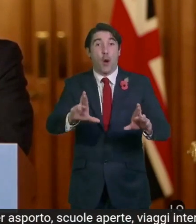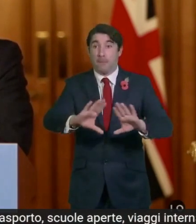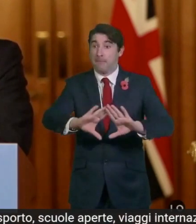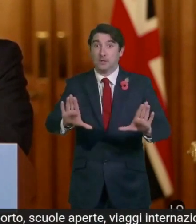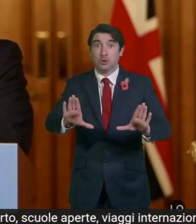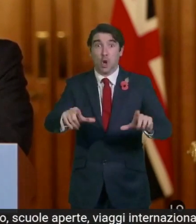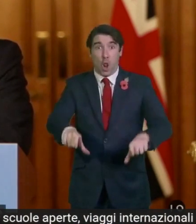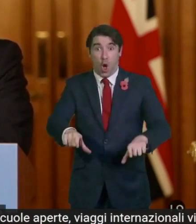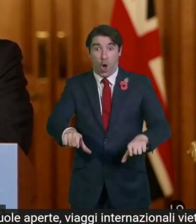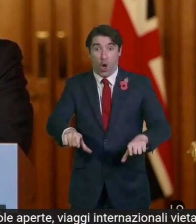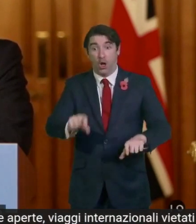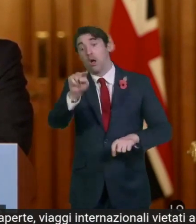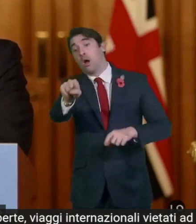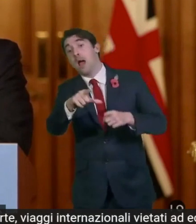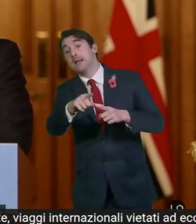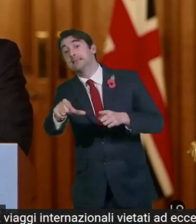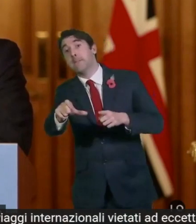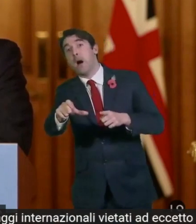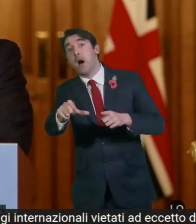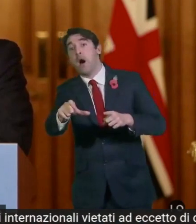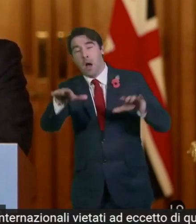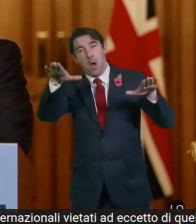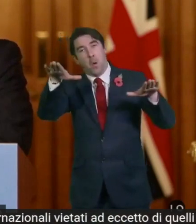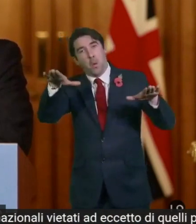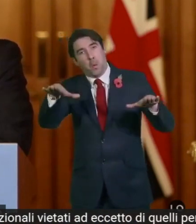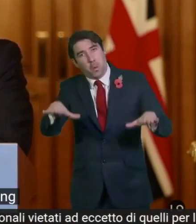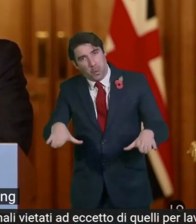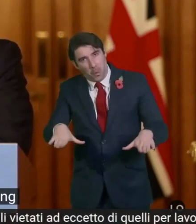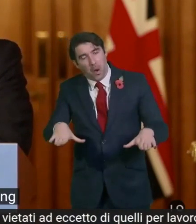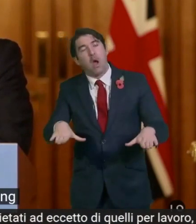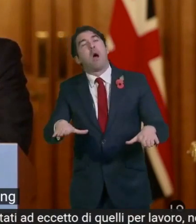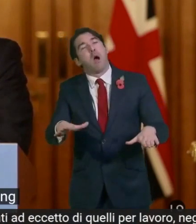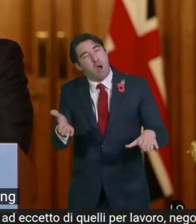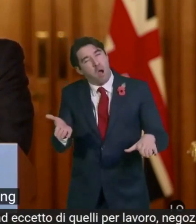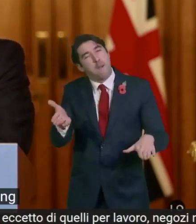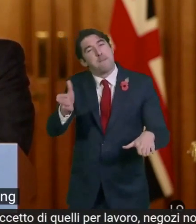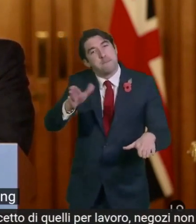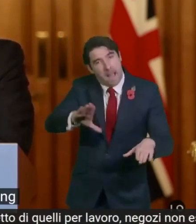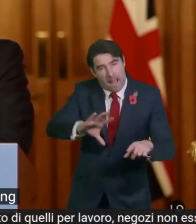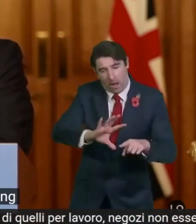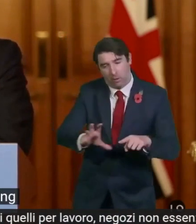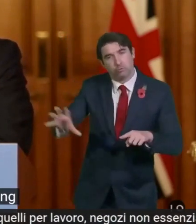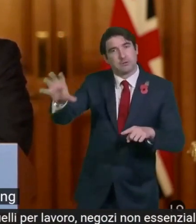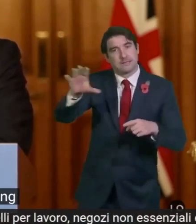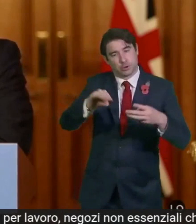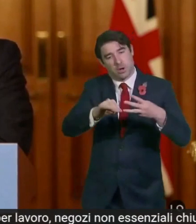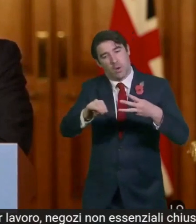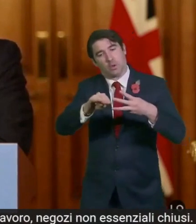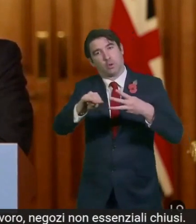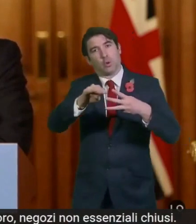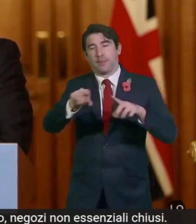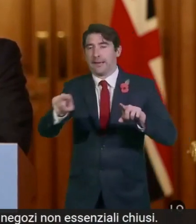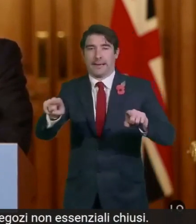get this thing, get the R right under control with the measures that we're setting out. Then as I've